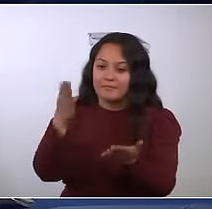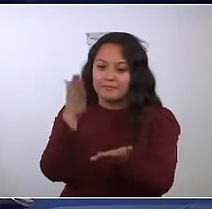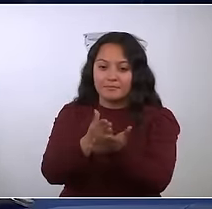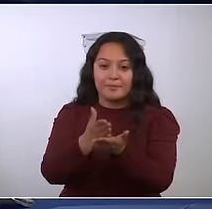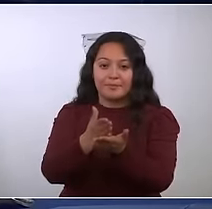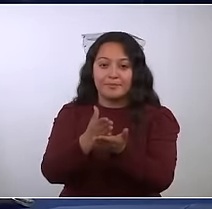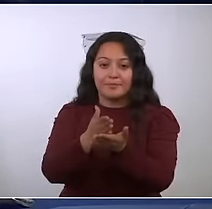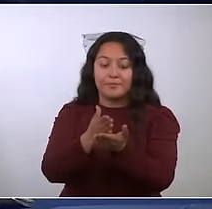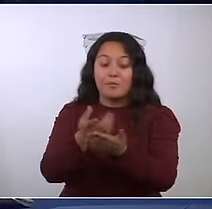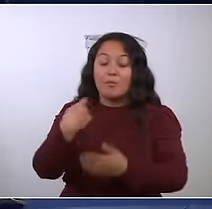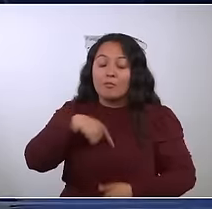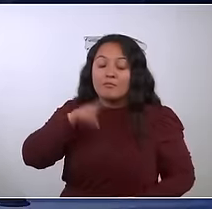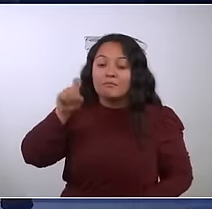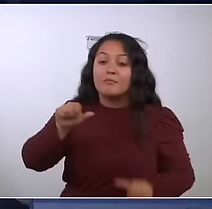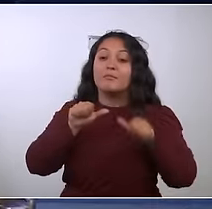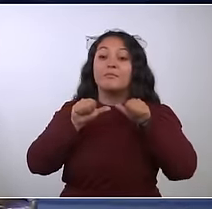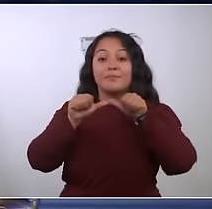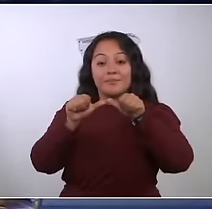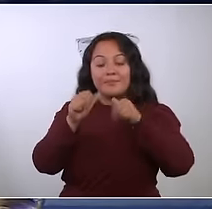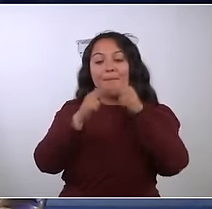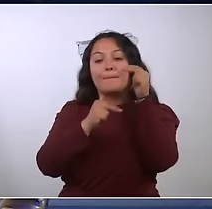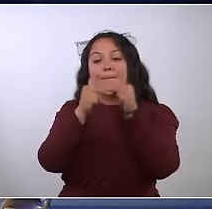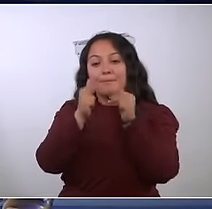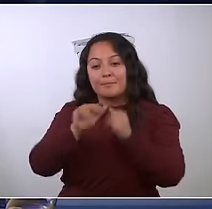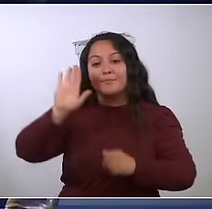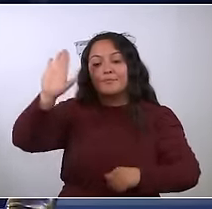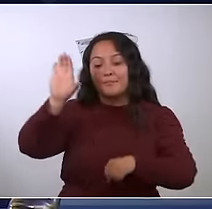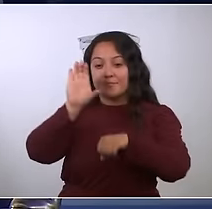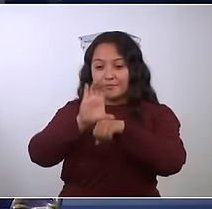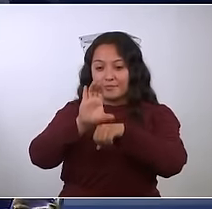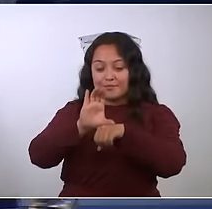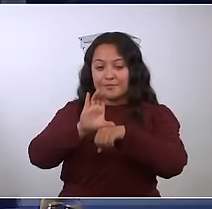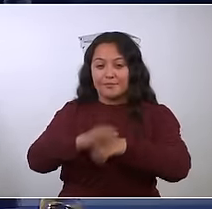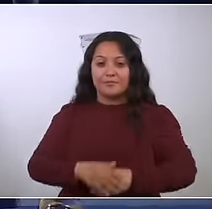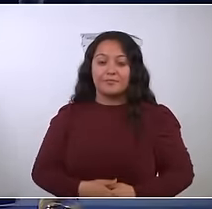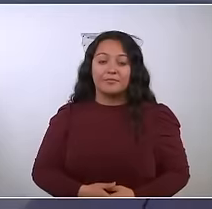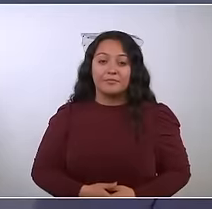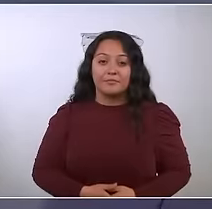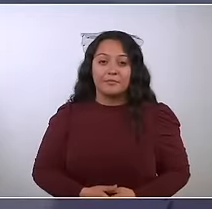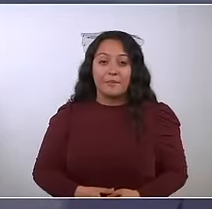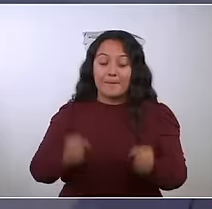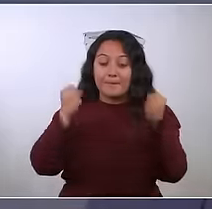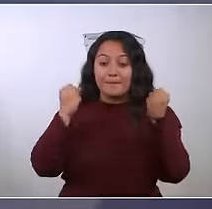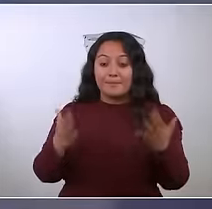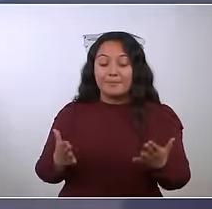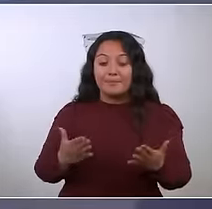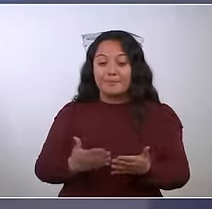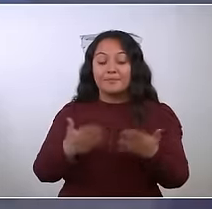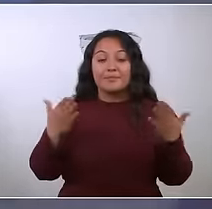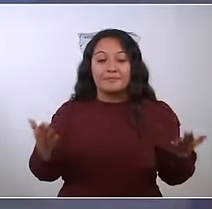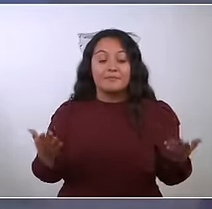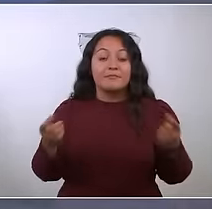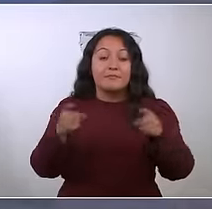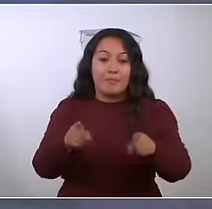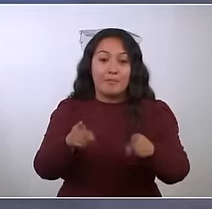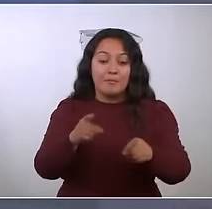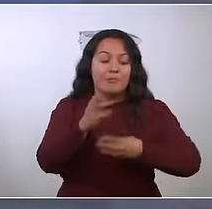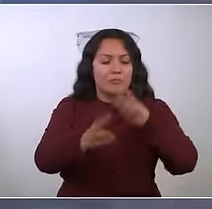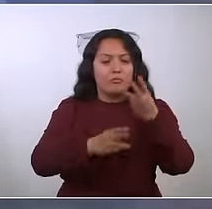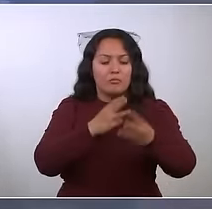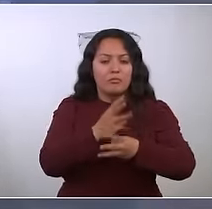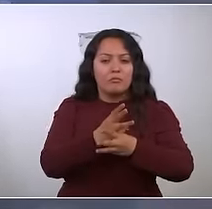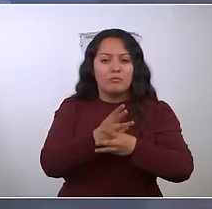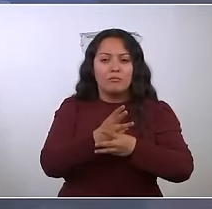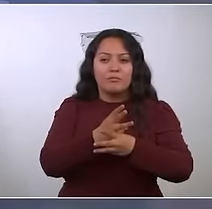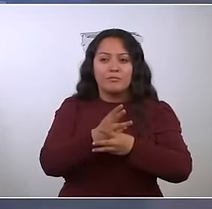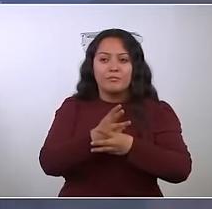iglesia. Continuing to build the church. De continuar de edificar la iglesia. There's a lot of natural disasters. Hay mucho desastre natural. There's a lot